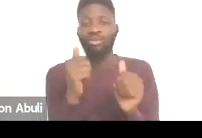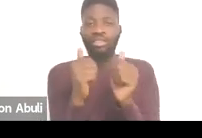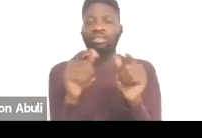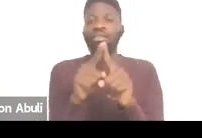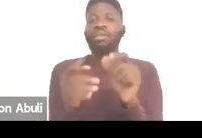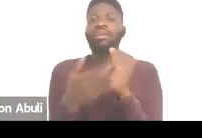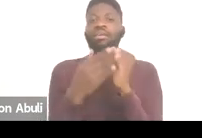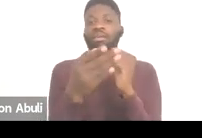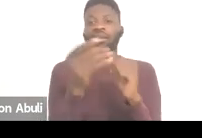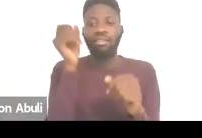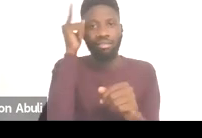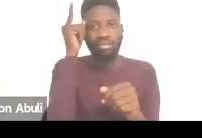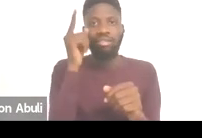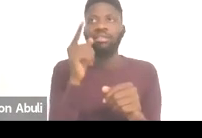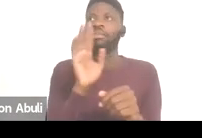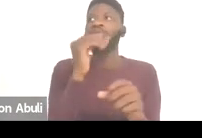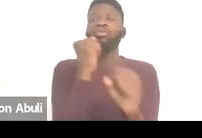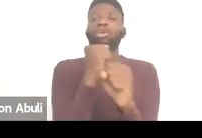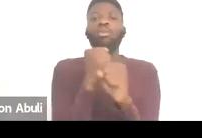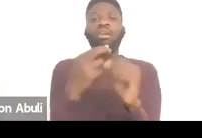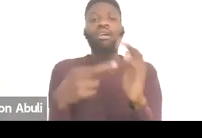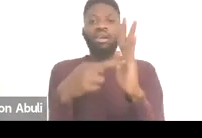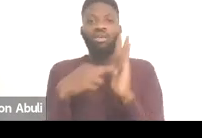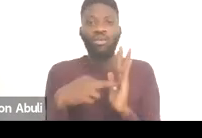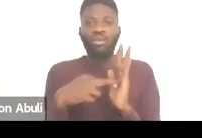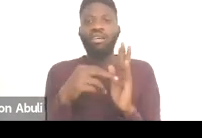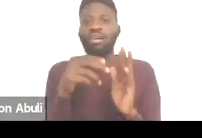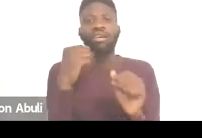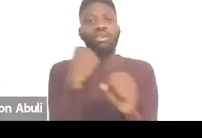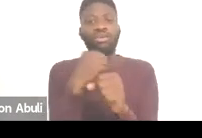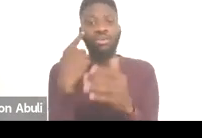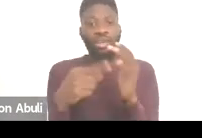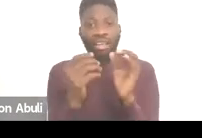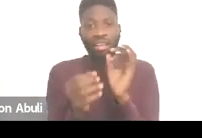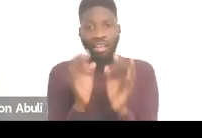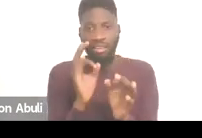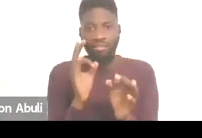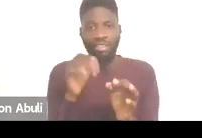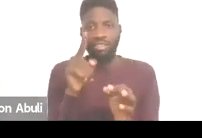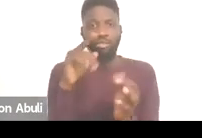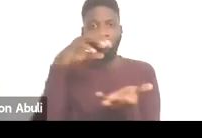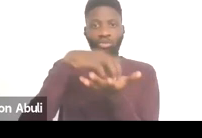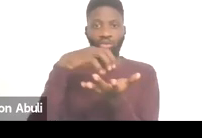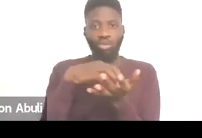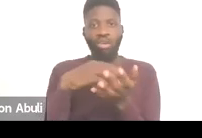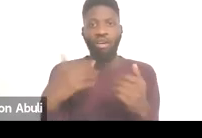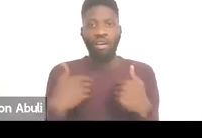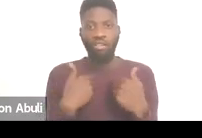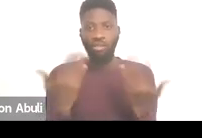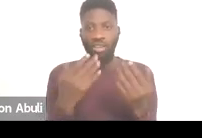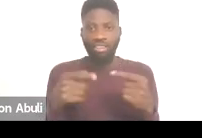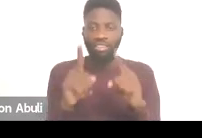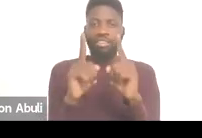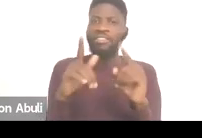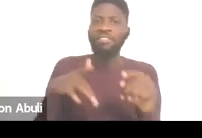understand what your job requires you to do. If you have situations where maybe you feel like